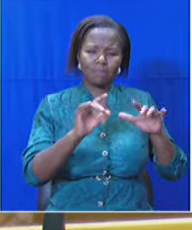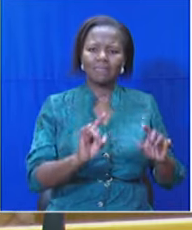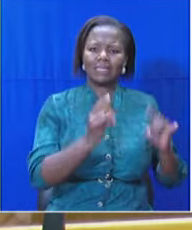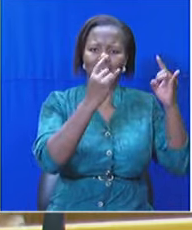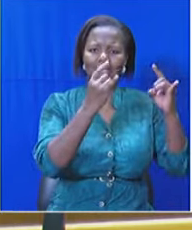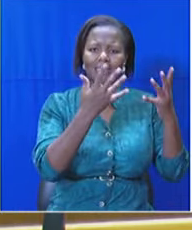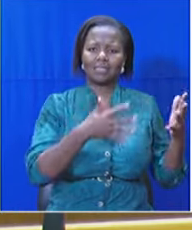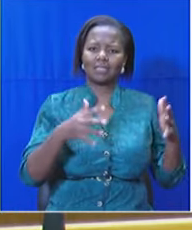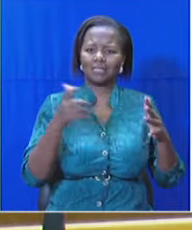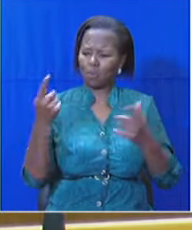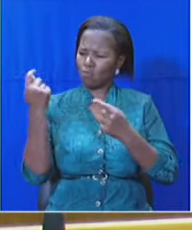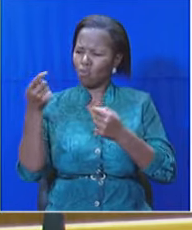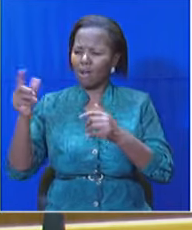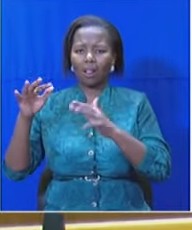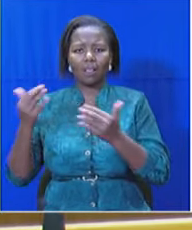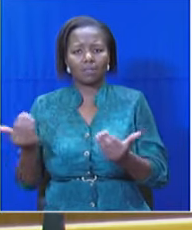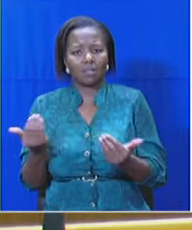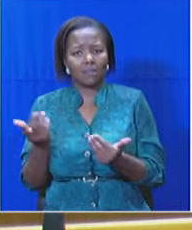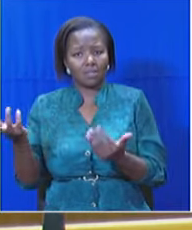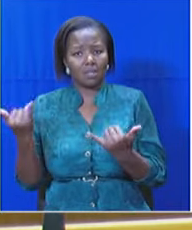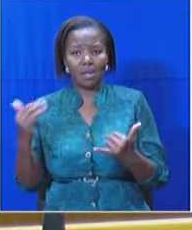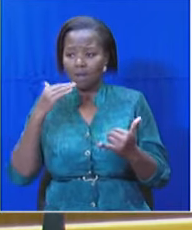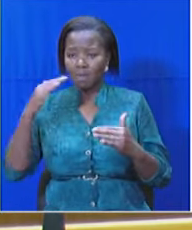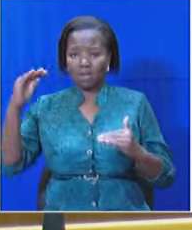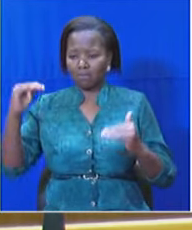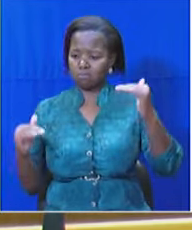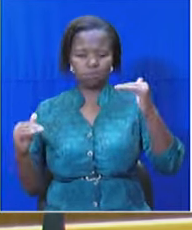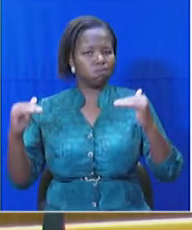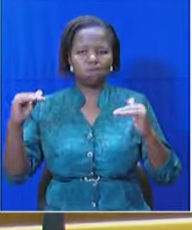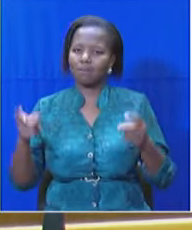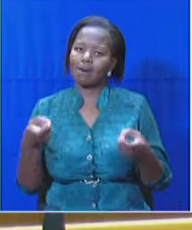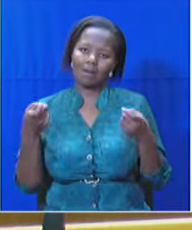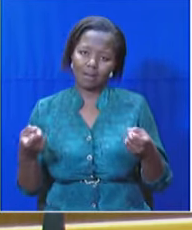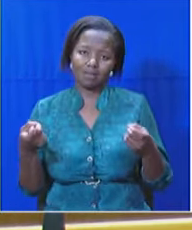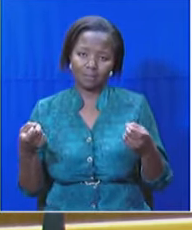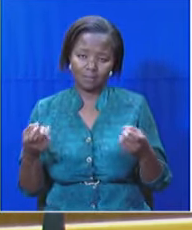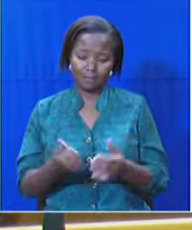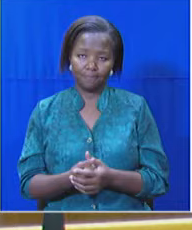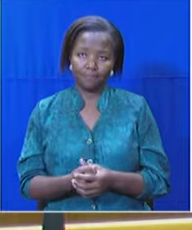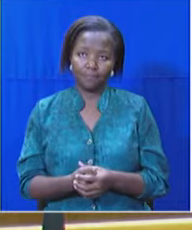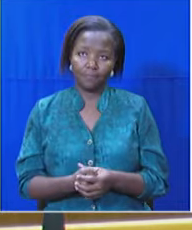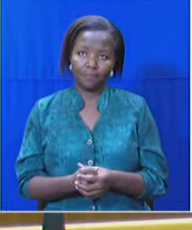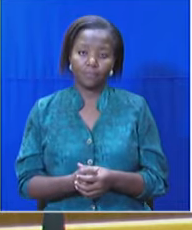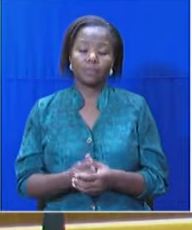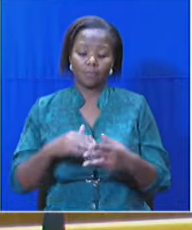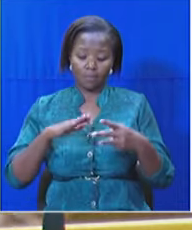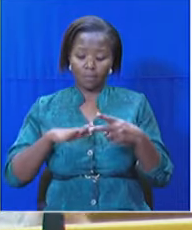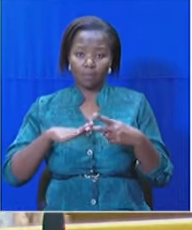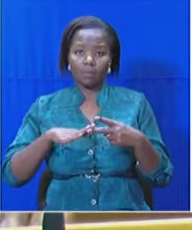urban centers, and limit the gap of inequalities between rural and urban development.